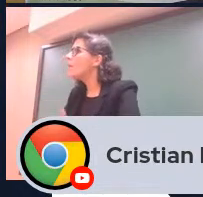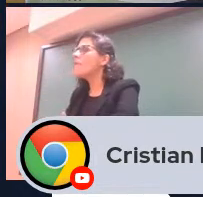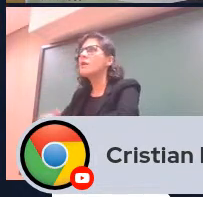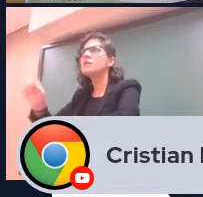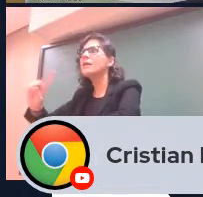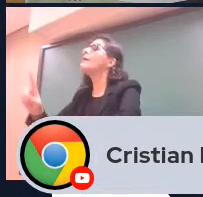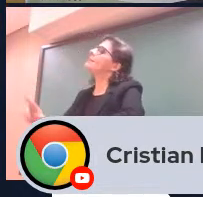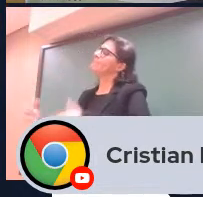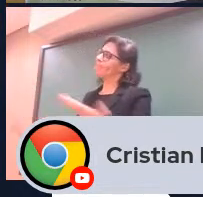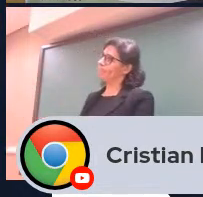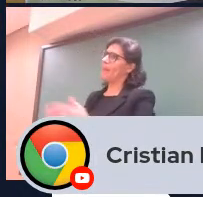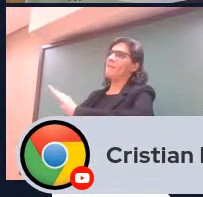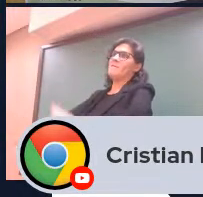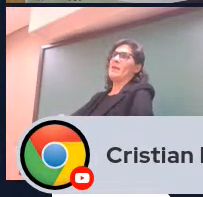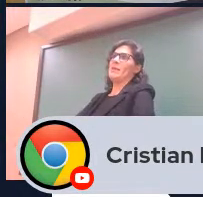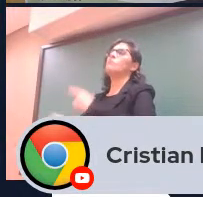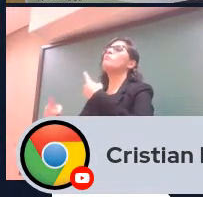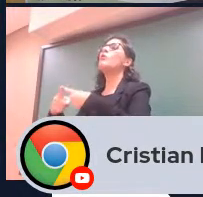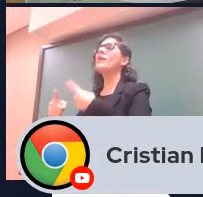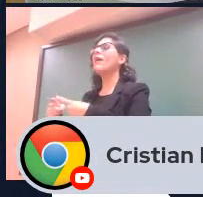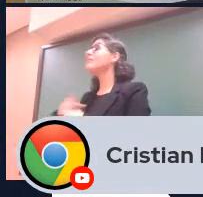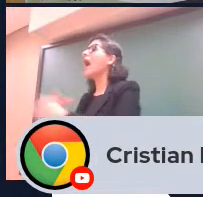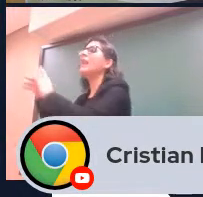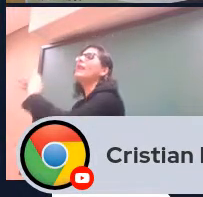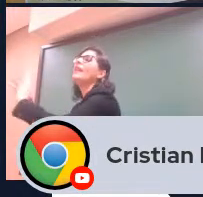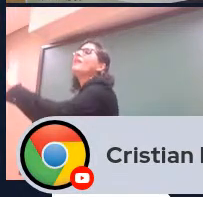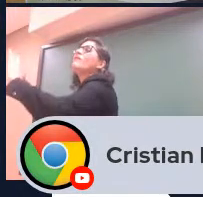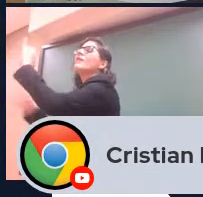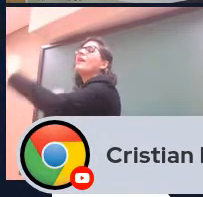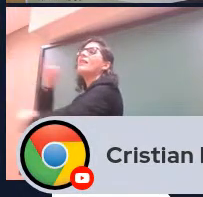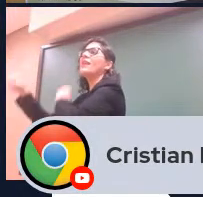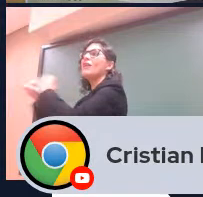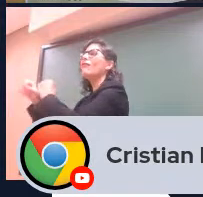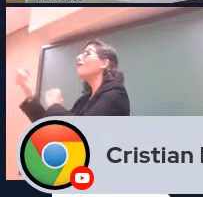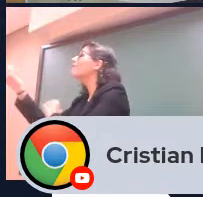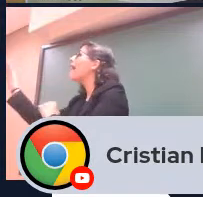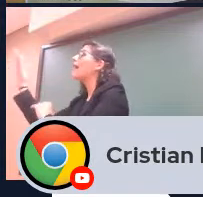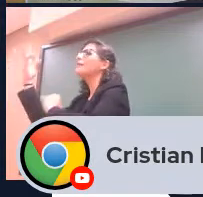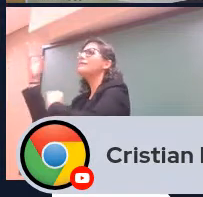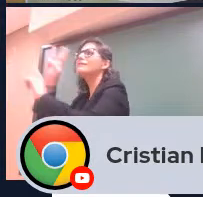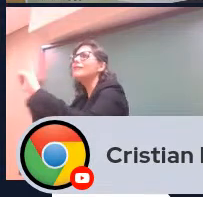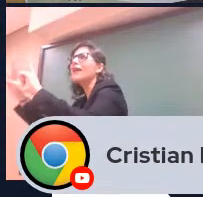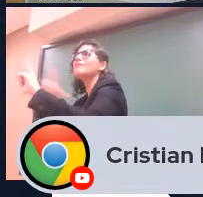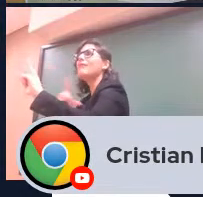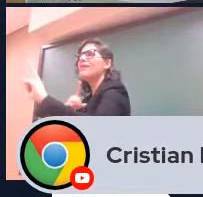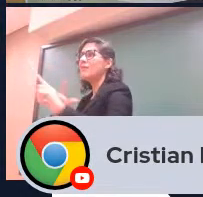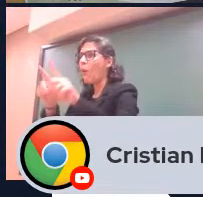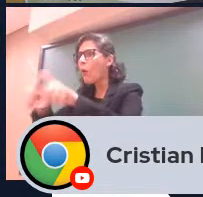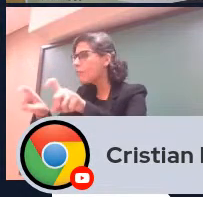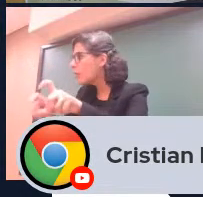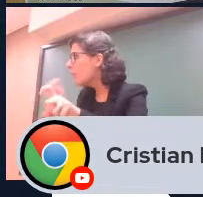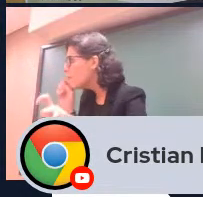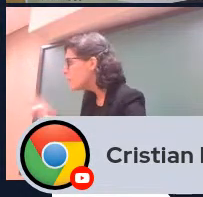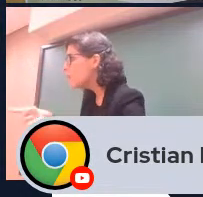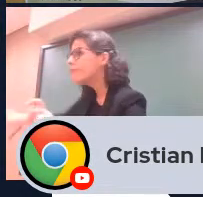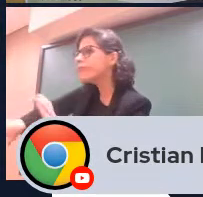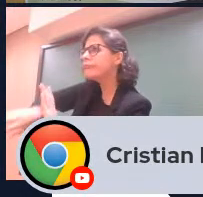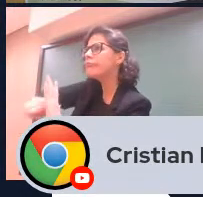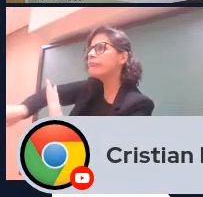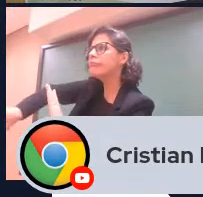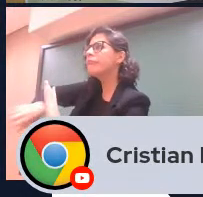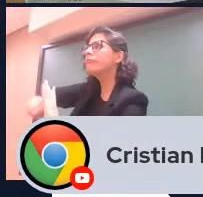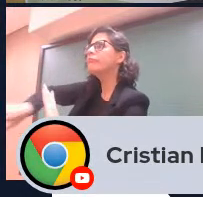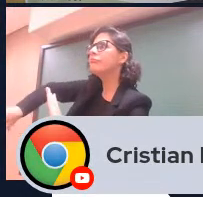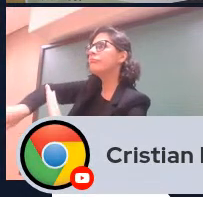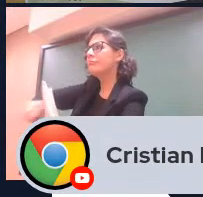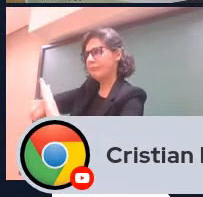Probably because those dictionaries are open, hundreds of websites have them, so the machines have seen it hundreds of times, and